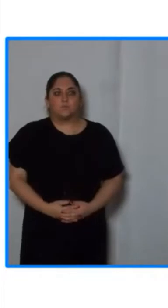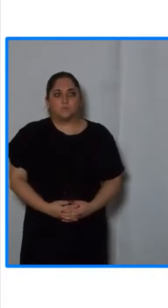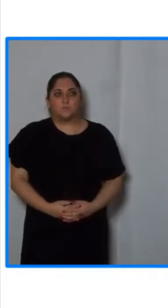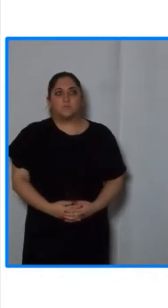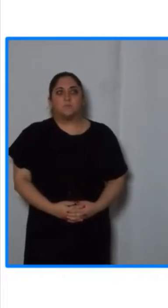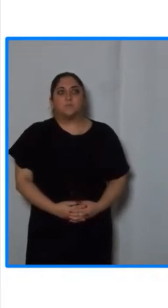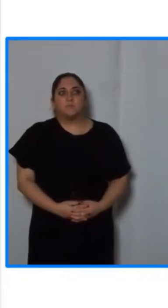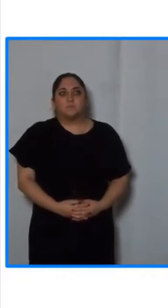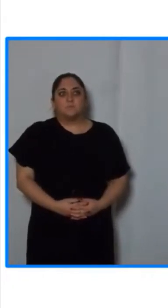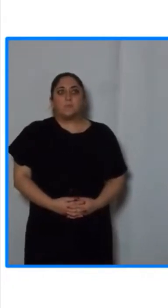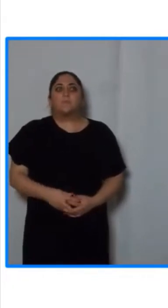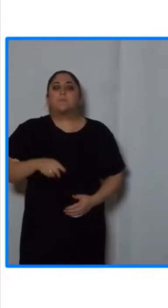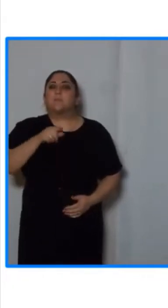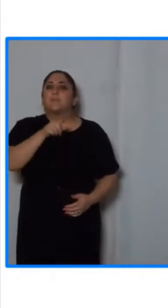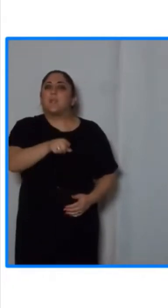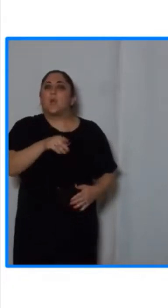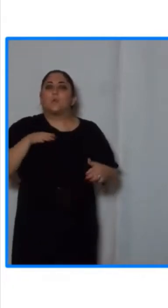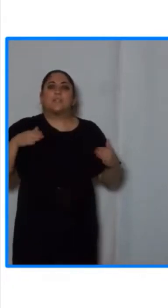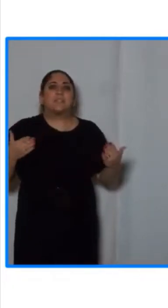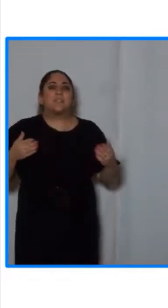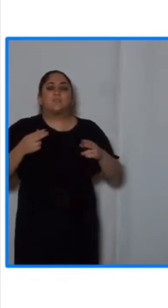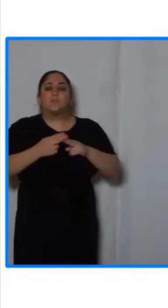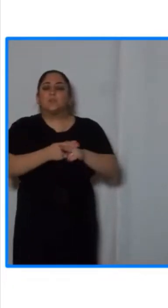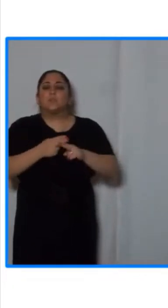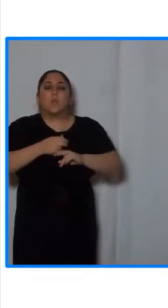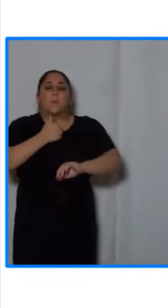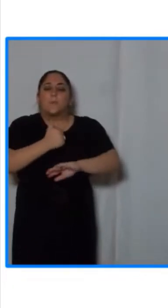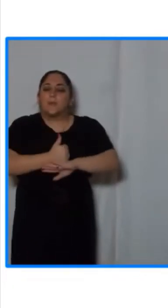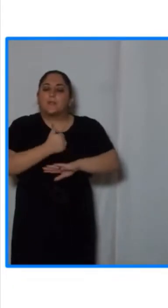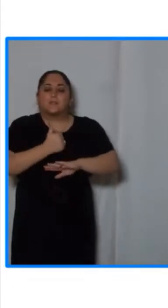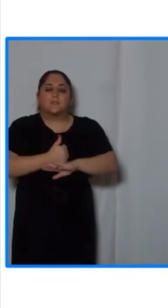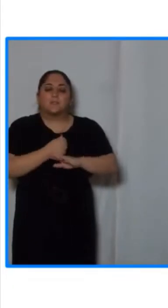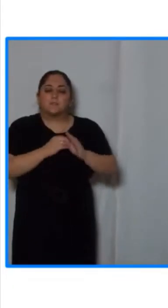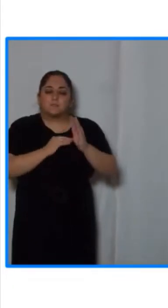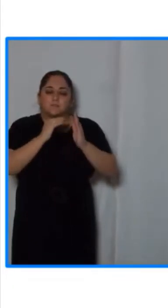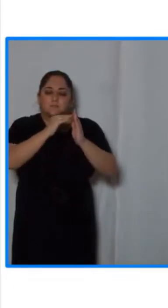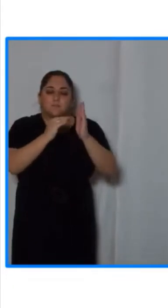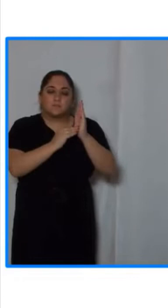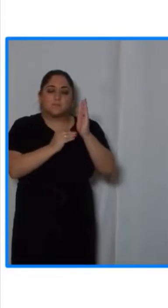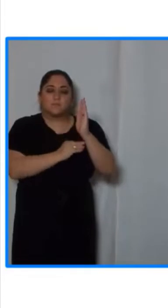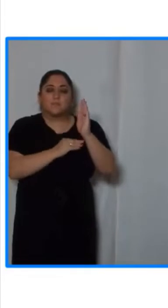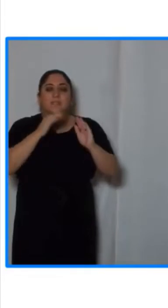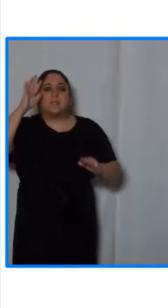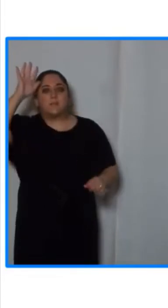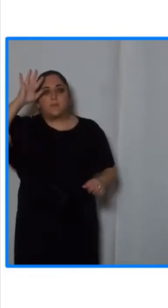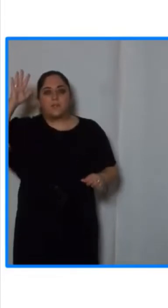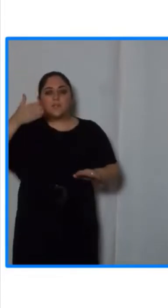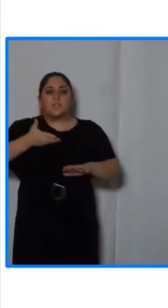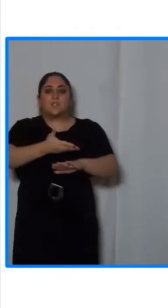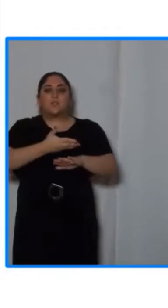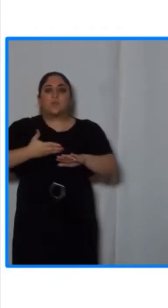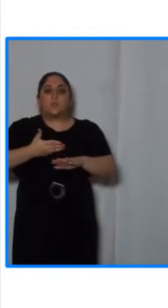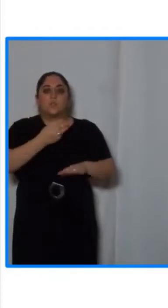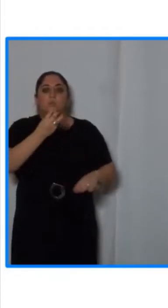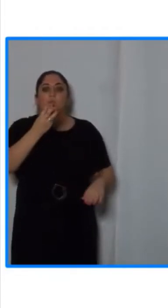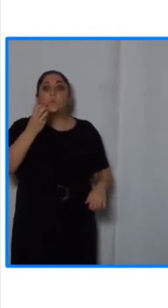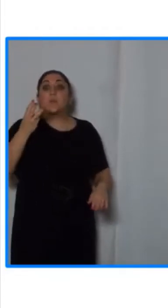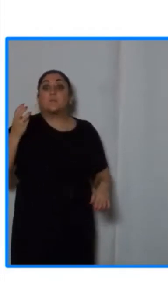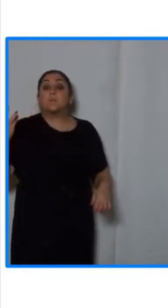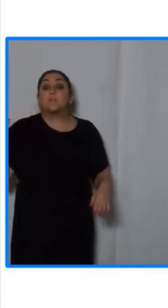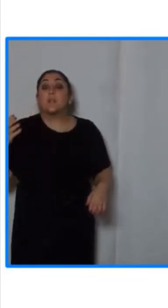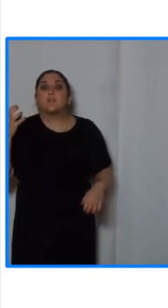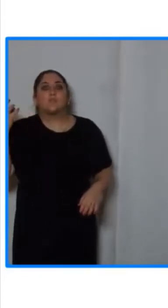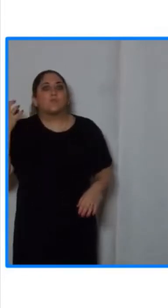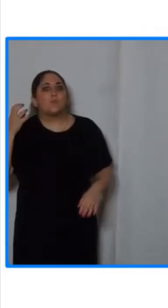Now, how are these basic principles helping us all? So imagine a situation where you're using a website on your mobile phone